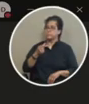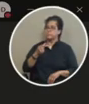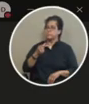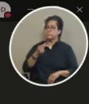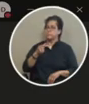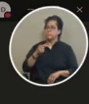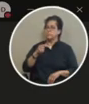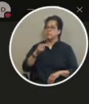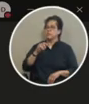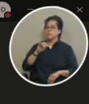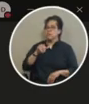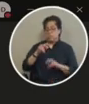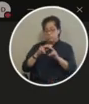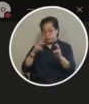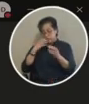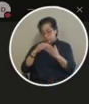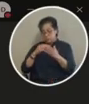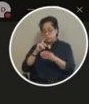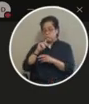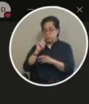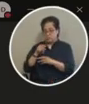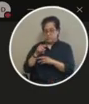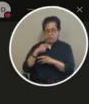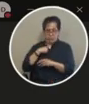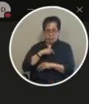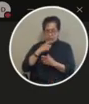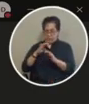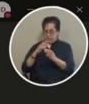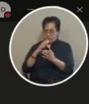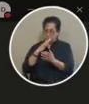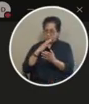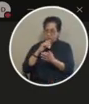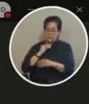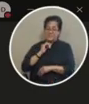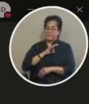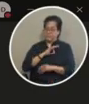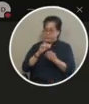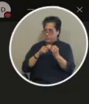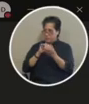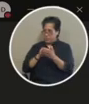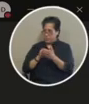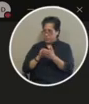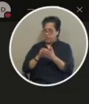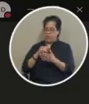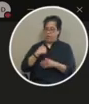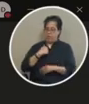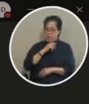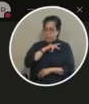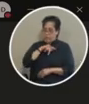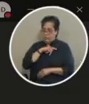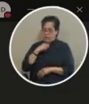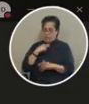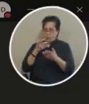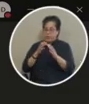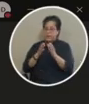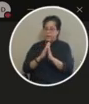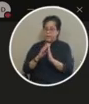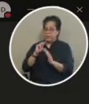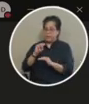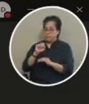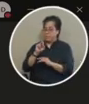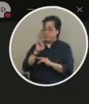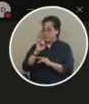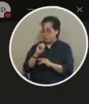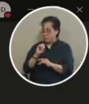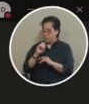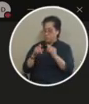very good questions. And we have talked to staff about those already. I personally asked Mario about